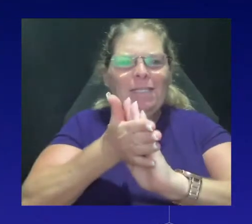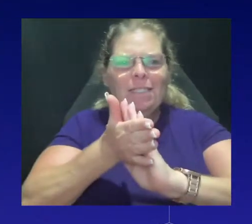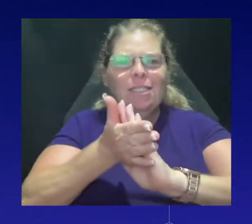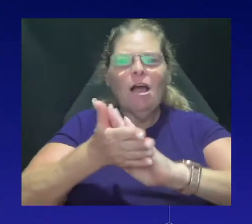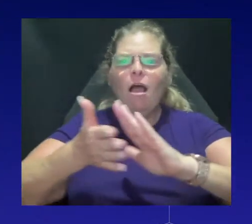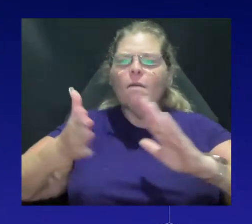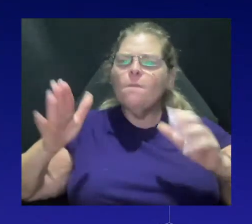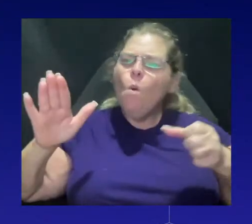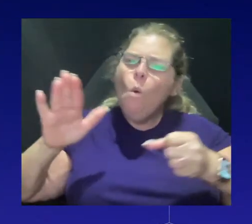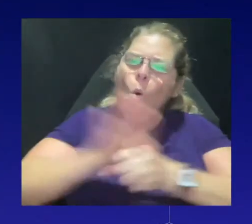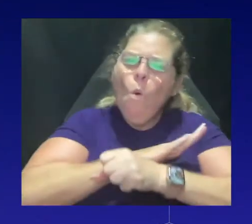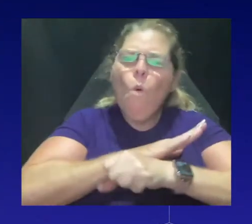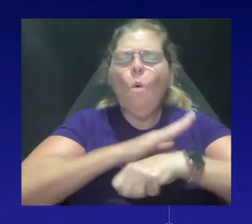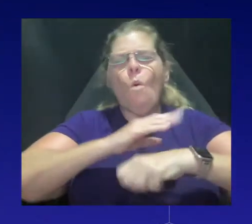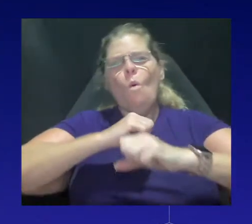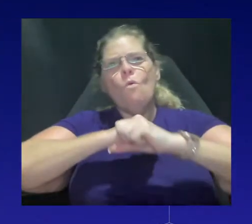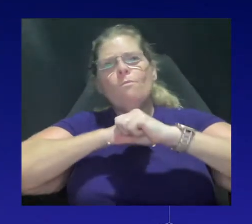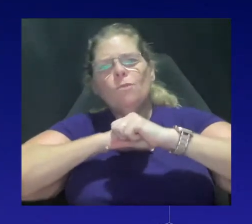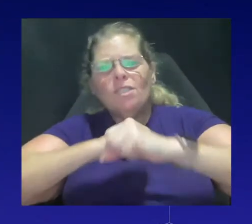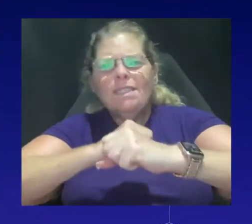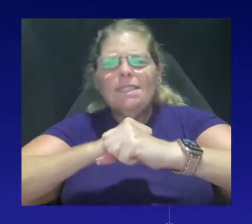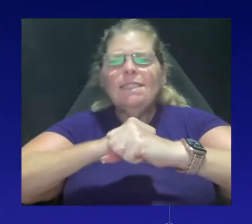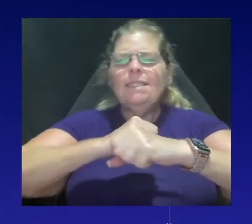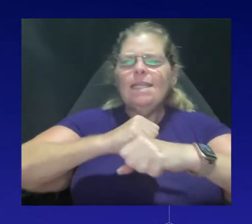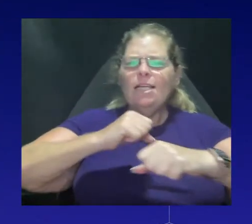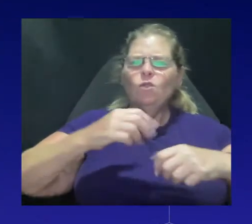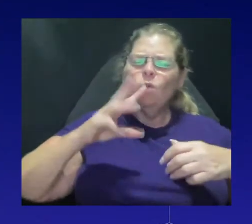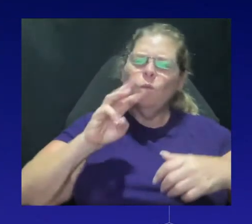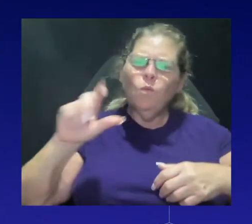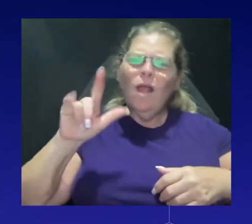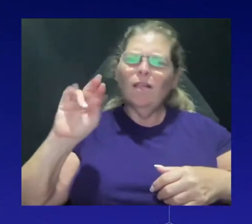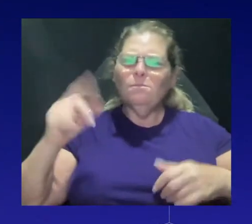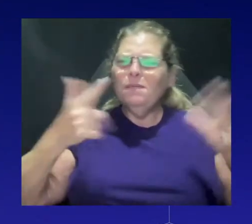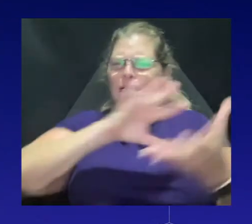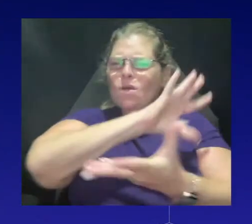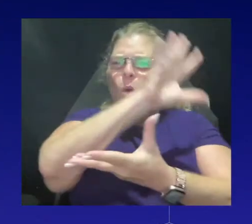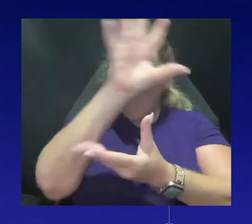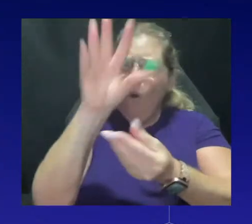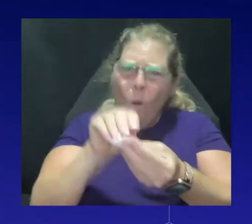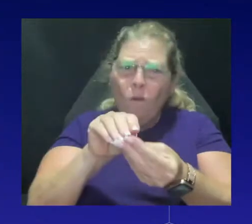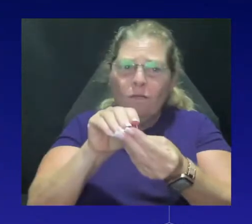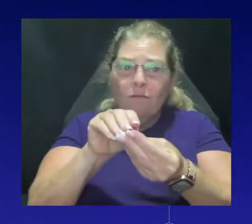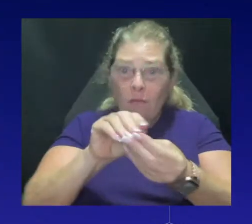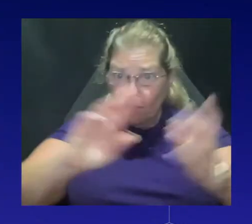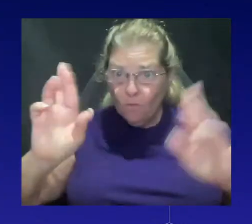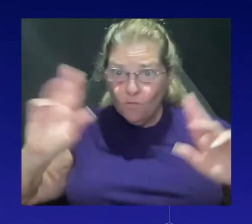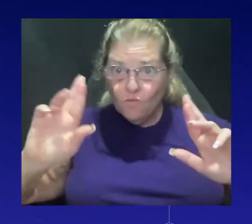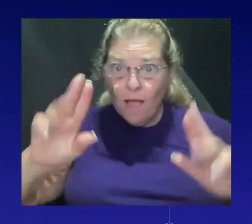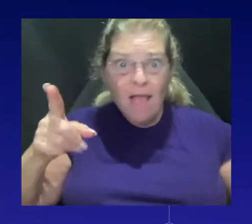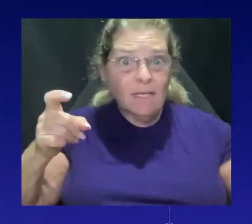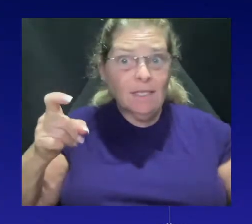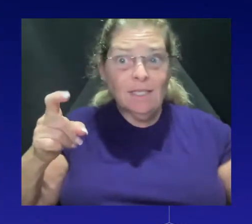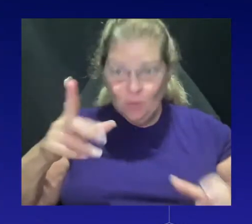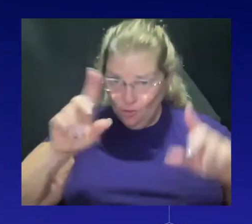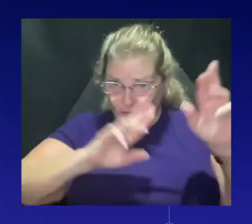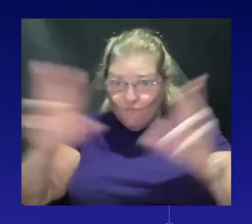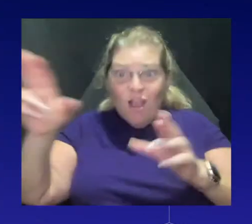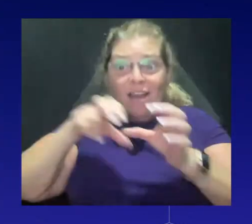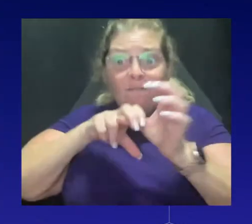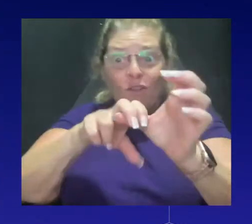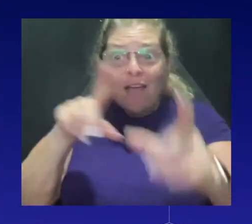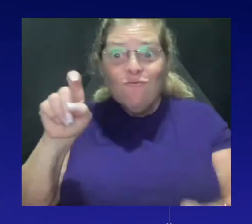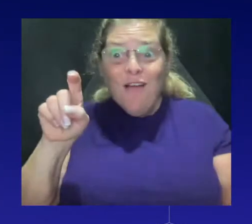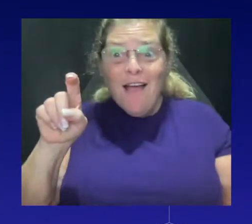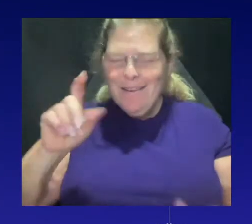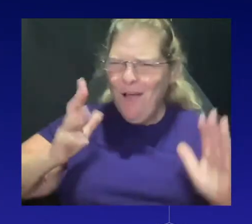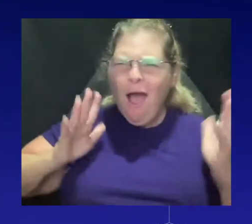wholeness, well-being, all of that. Are you ready to ride? Are you ready